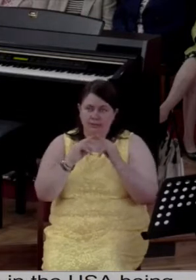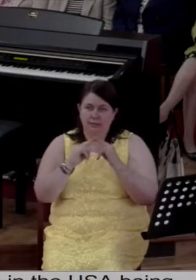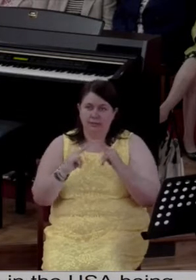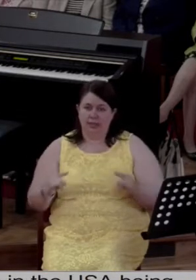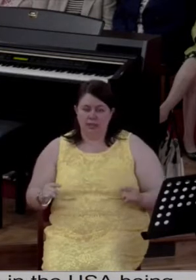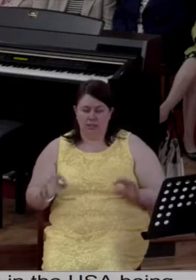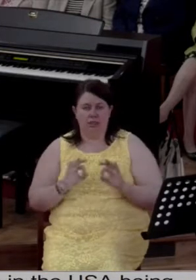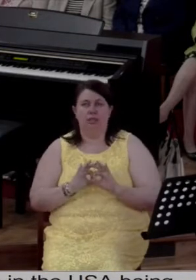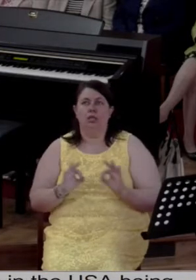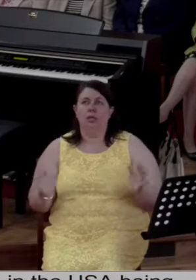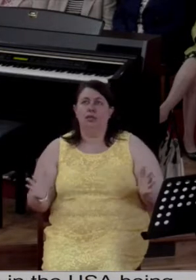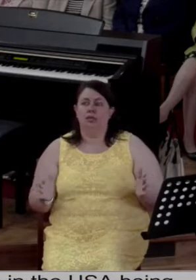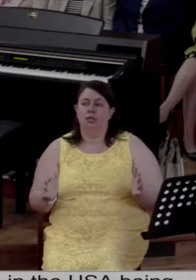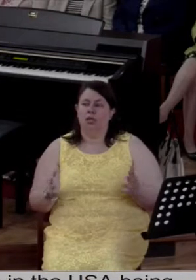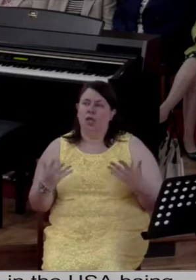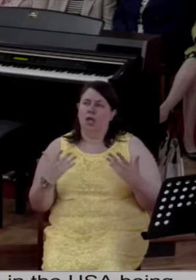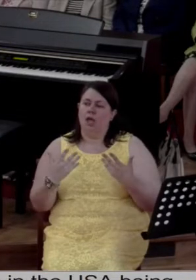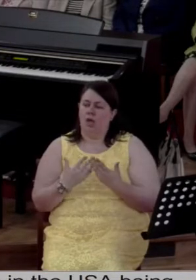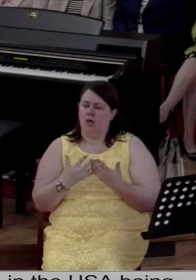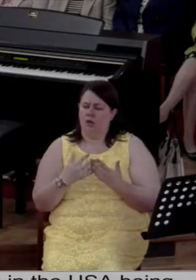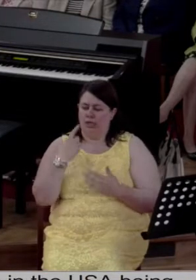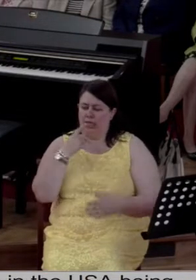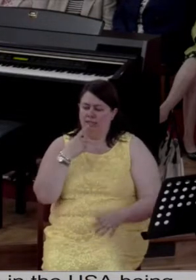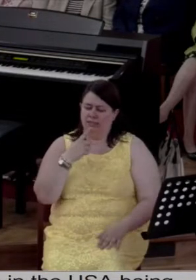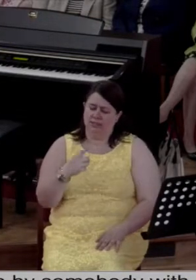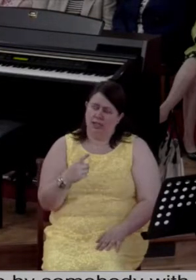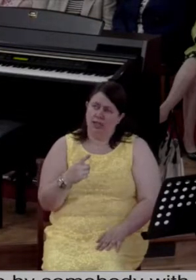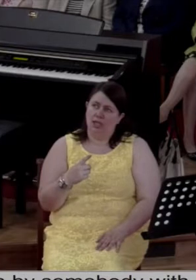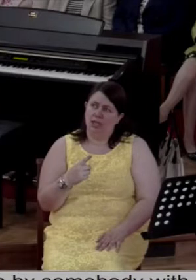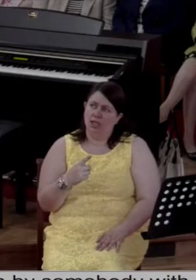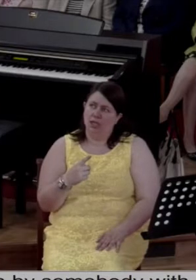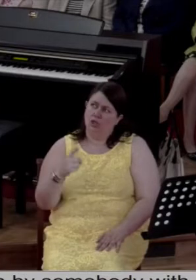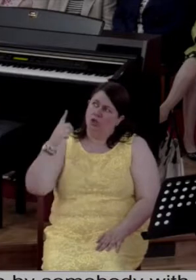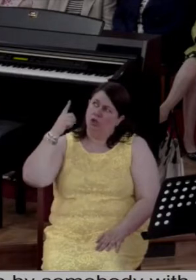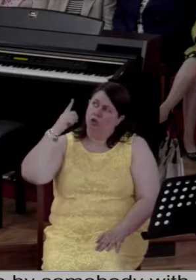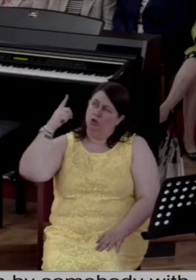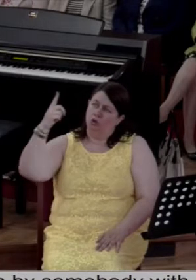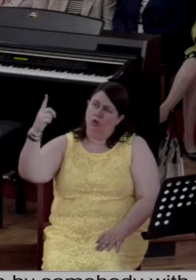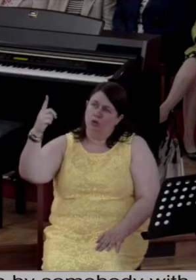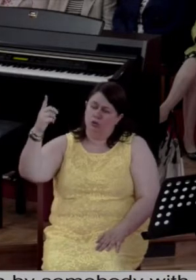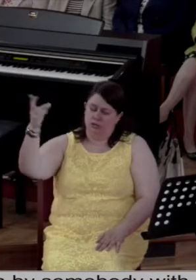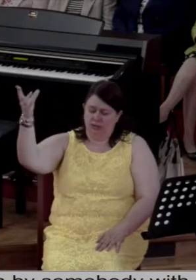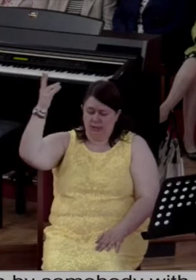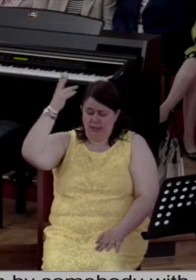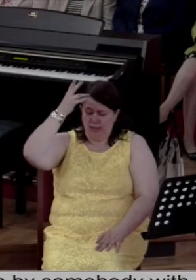them. How can we say yours is the kingdom?